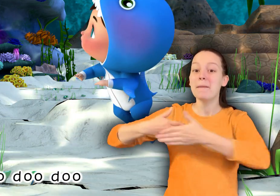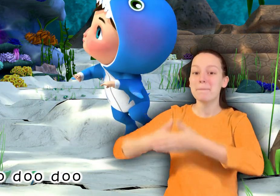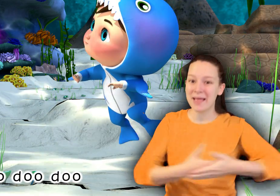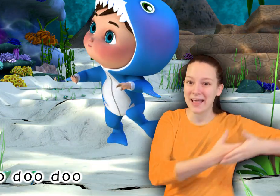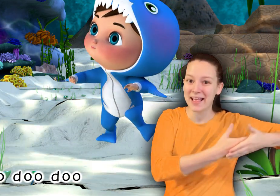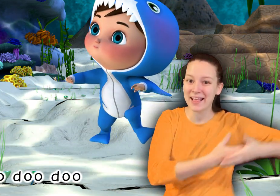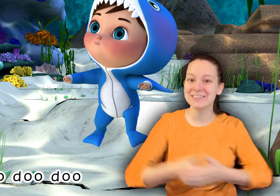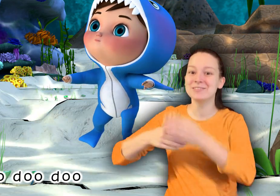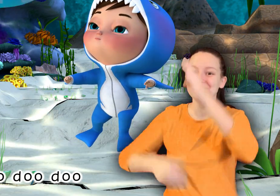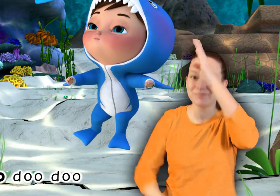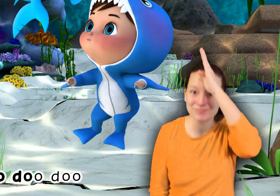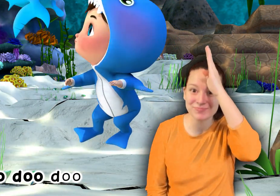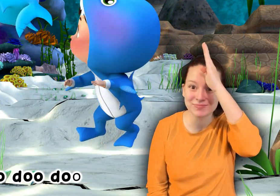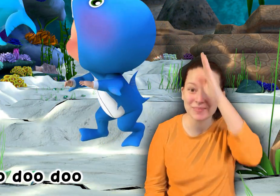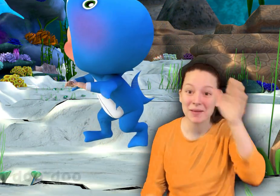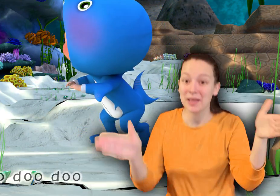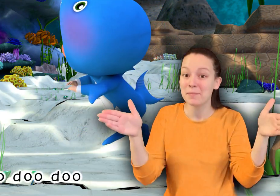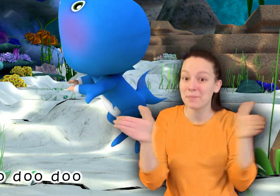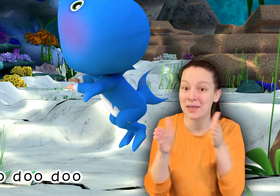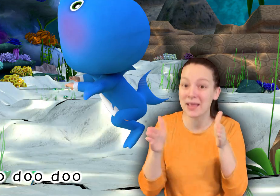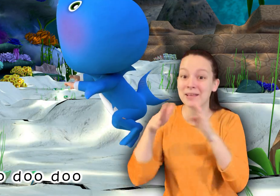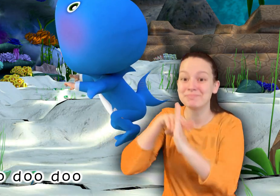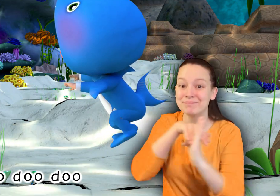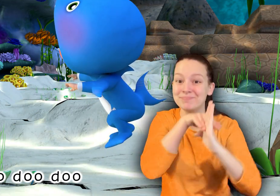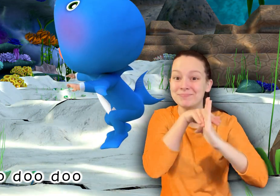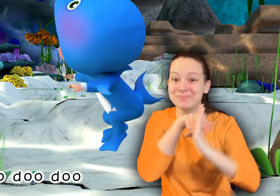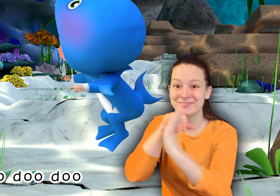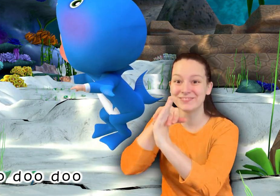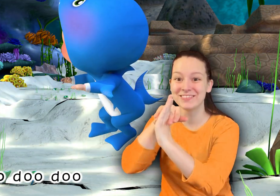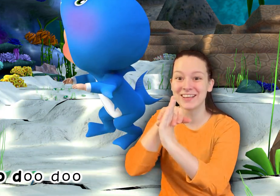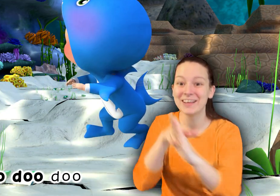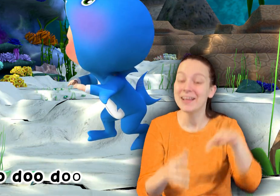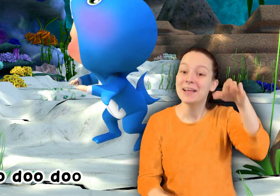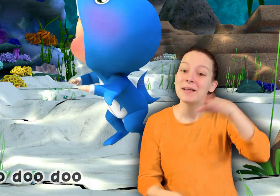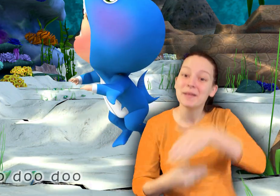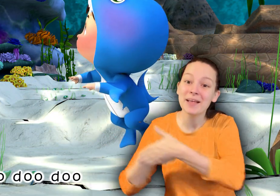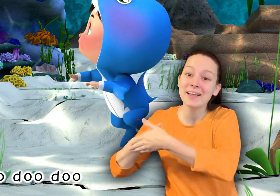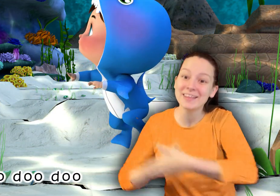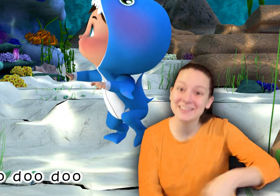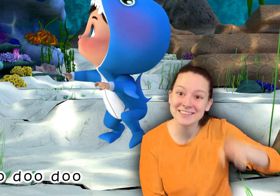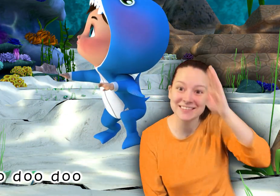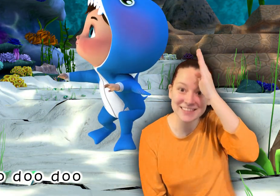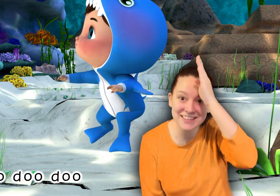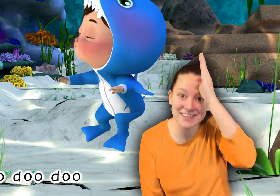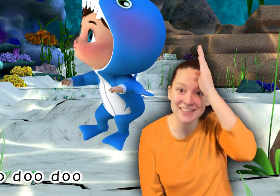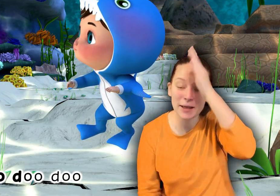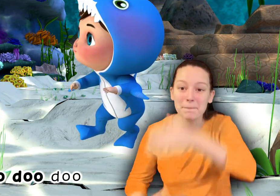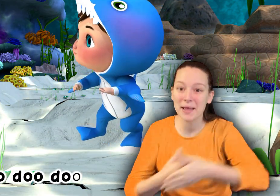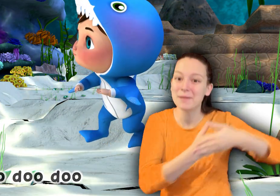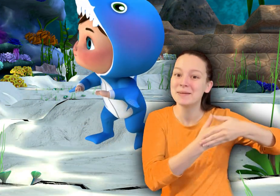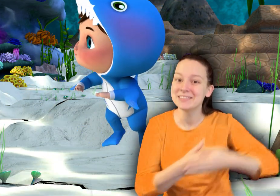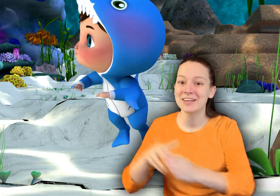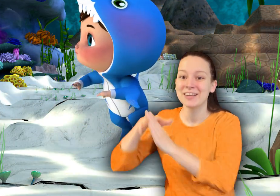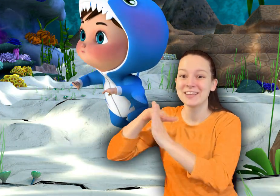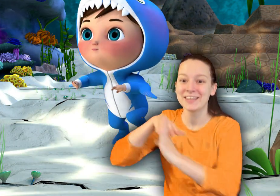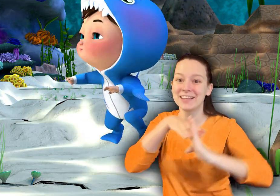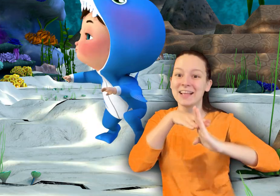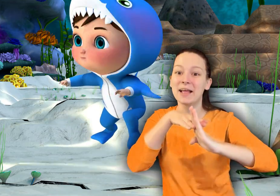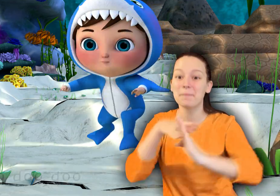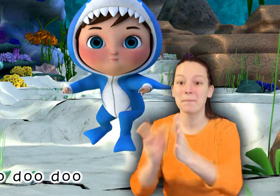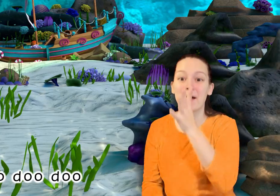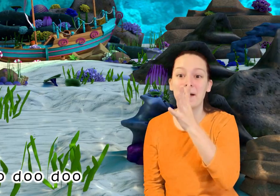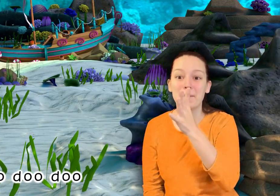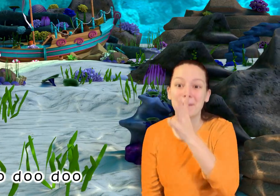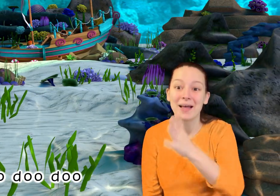baby shark doo doo doo doo doo dooo baby shark doo dooo doo doo doo do baby shark doo doo doo doo doo do baby